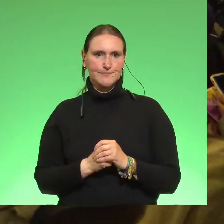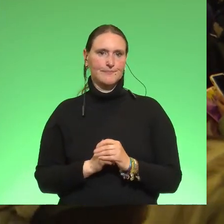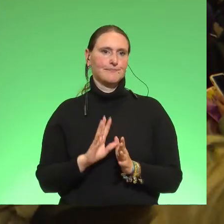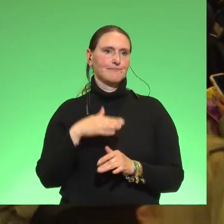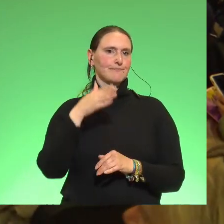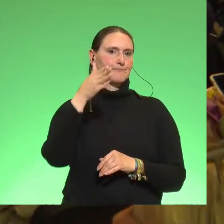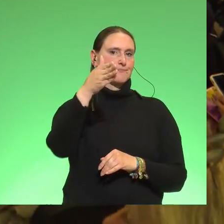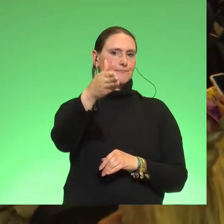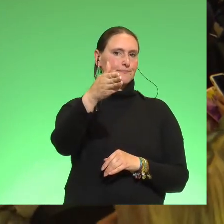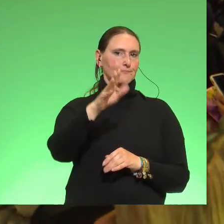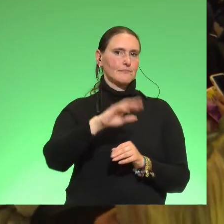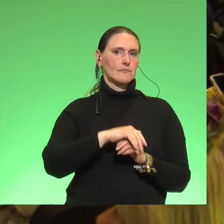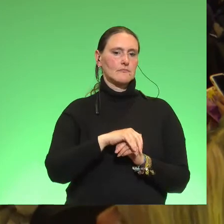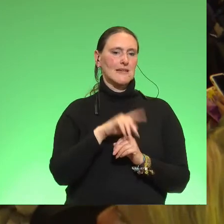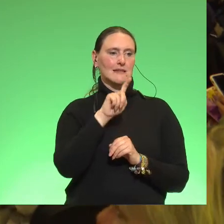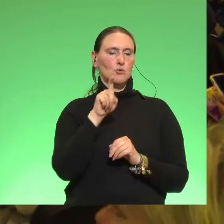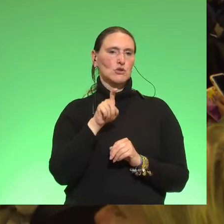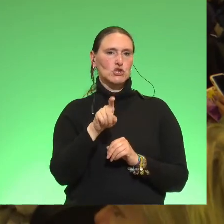Yeah.